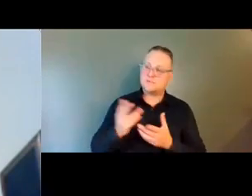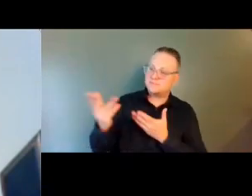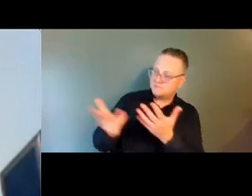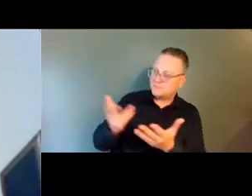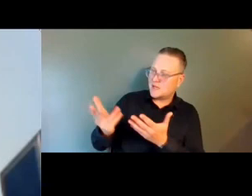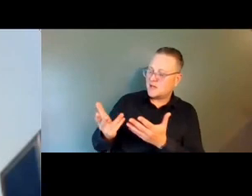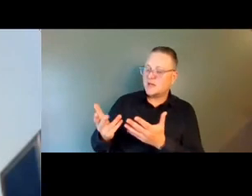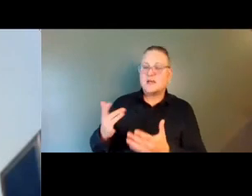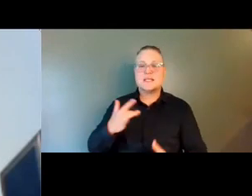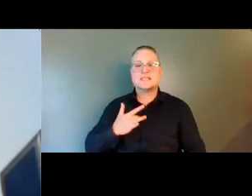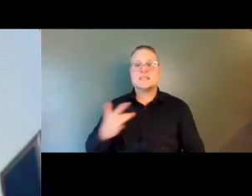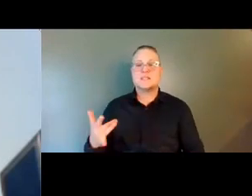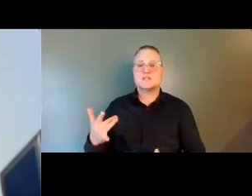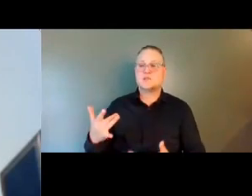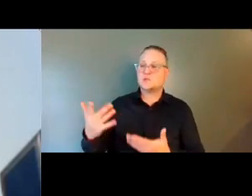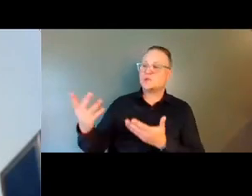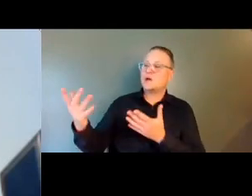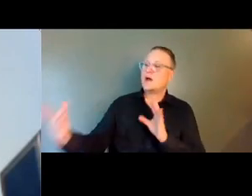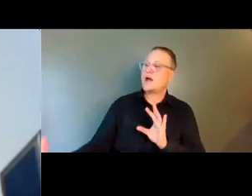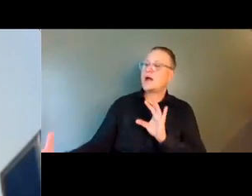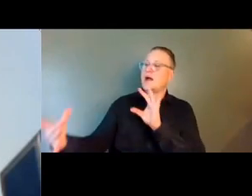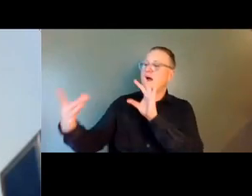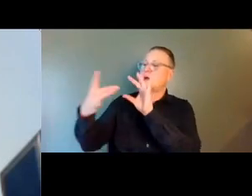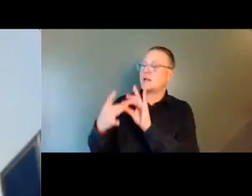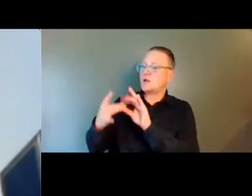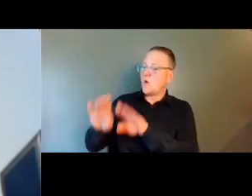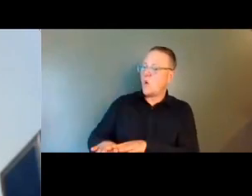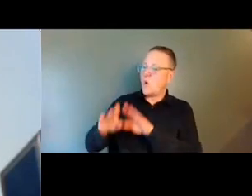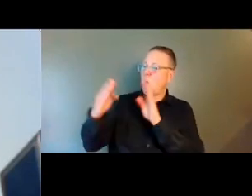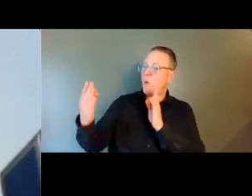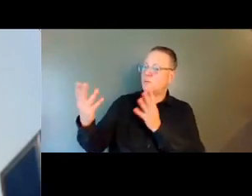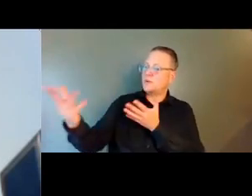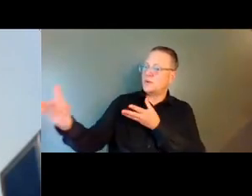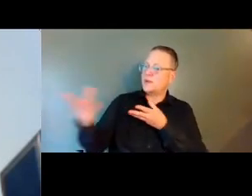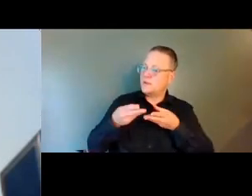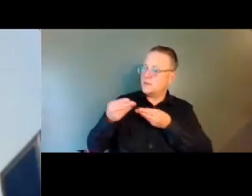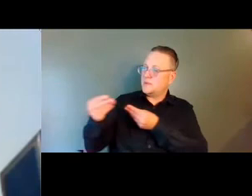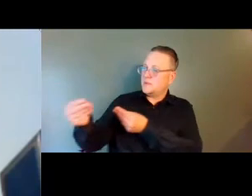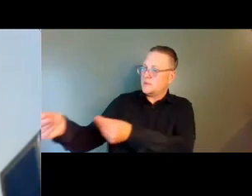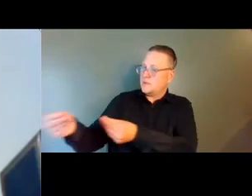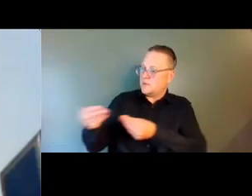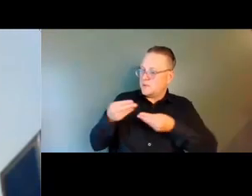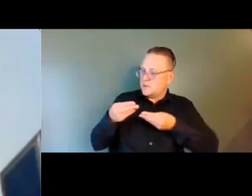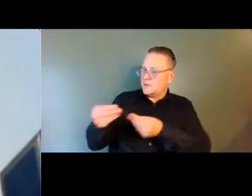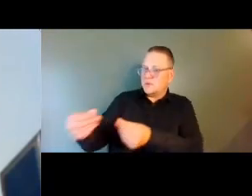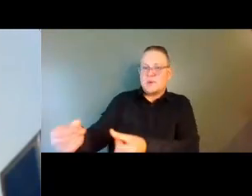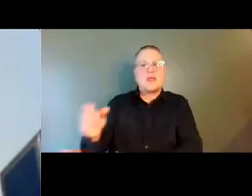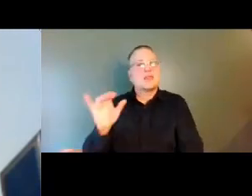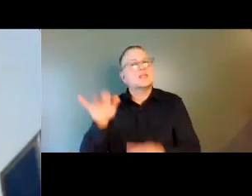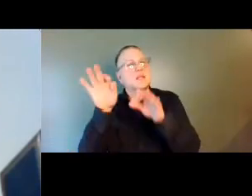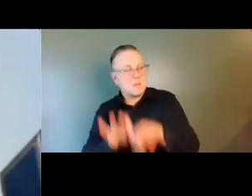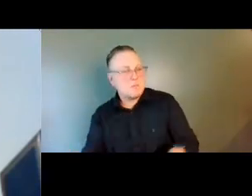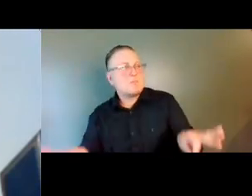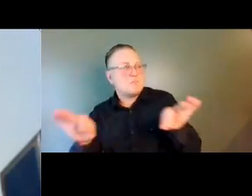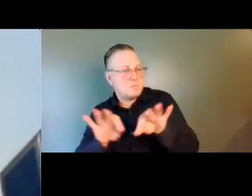to what point that I'm trying to advocate for. And that seems to be a really important key that I've discovered along the